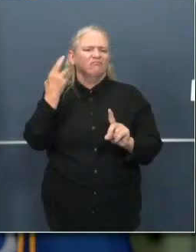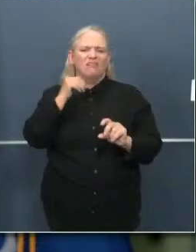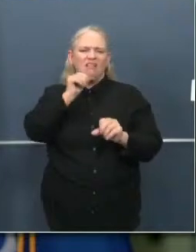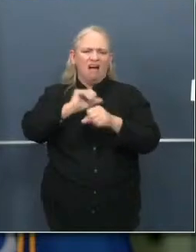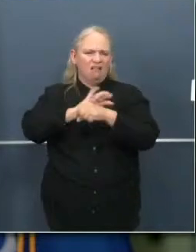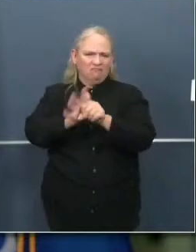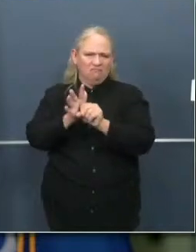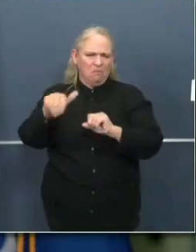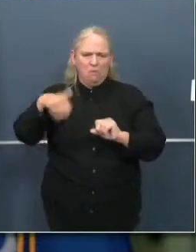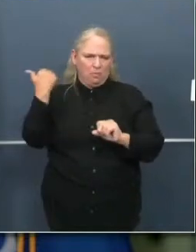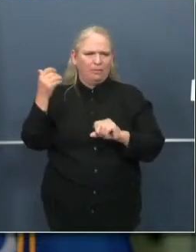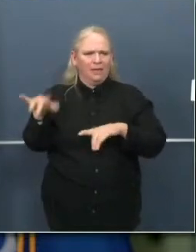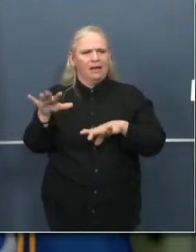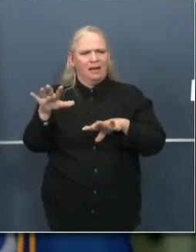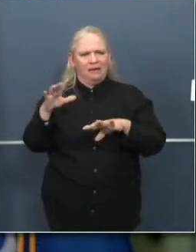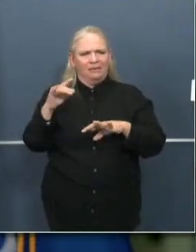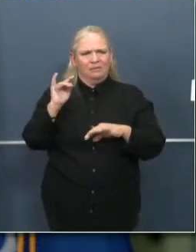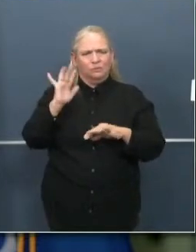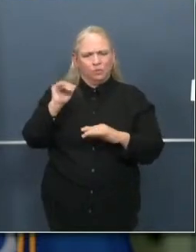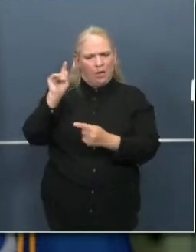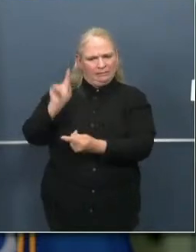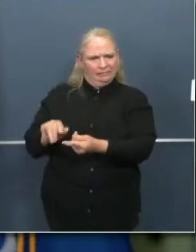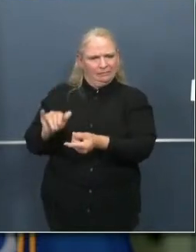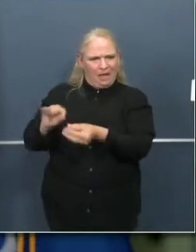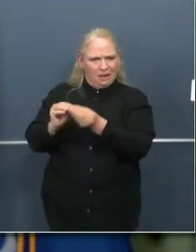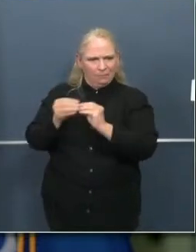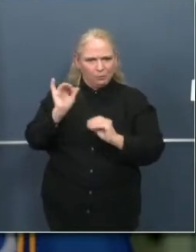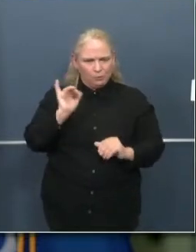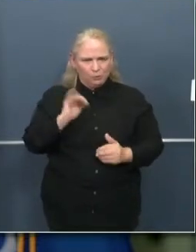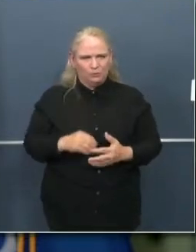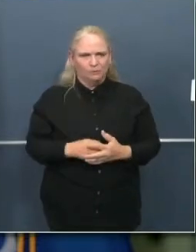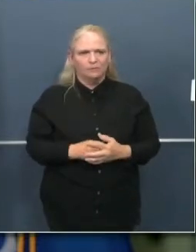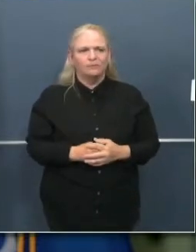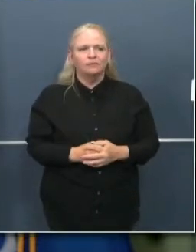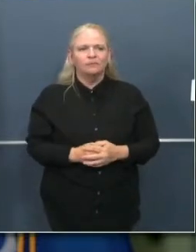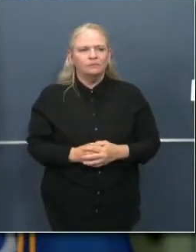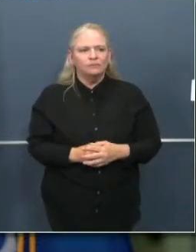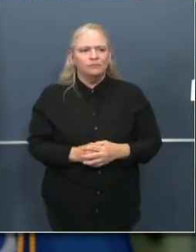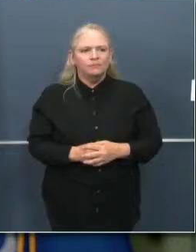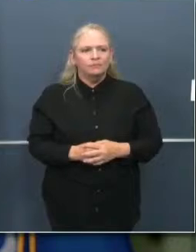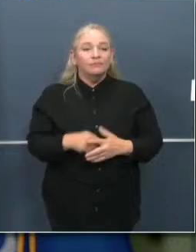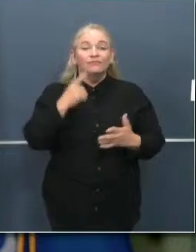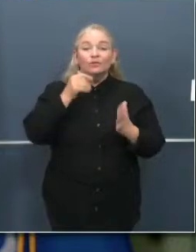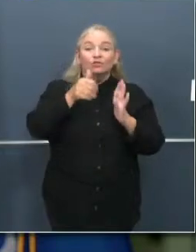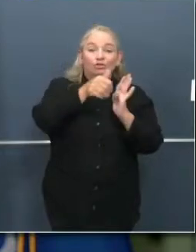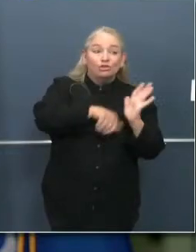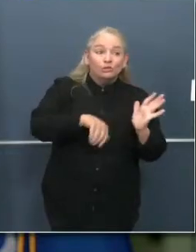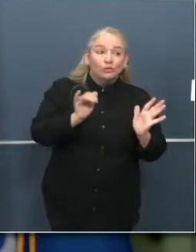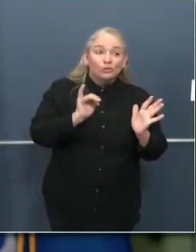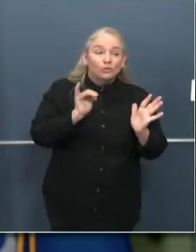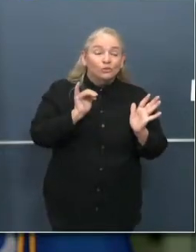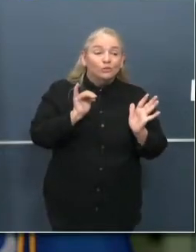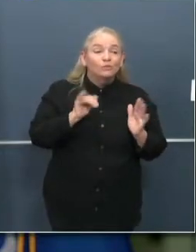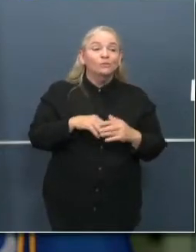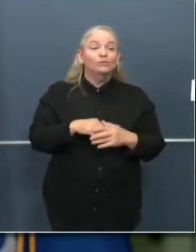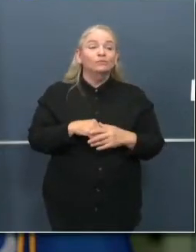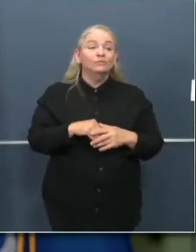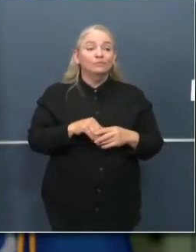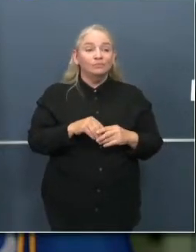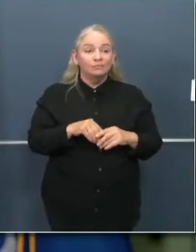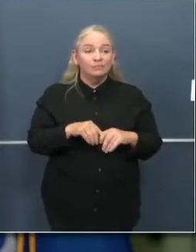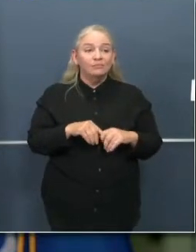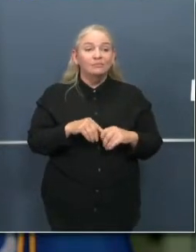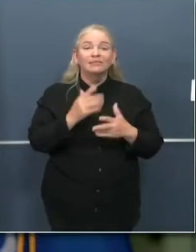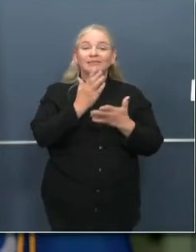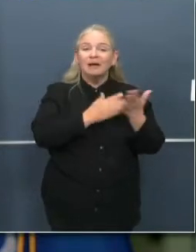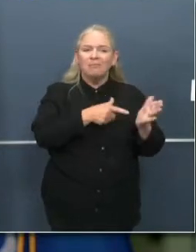create more capacity, footprints on the campus of many of these hospitals. We have surge plans that will